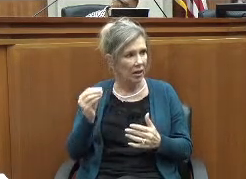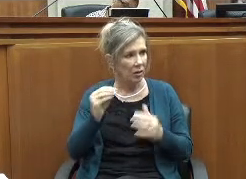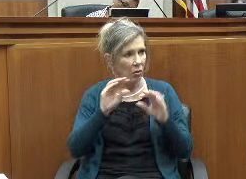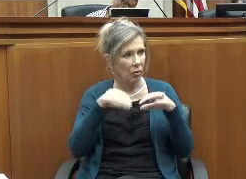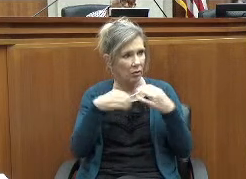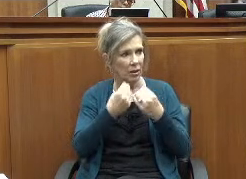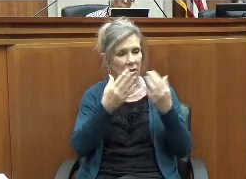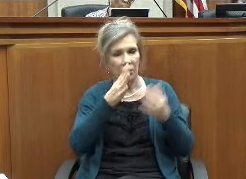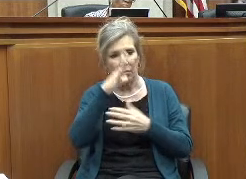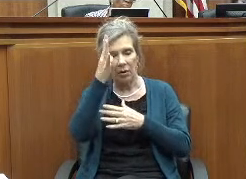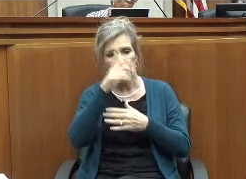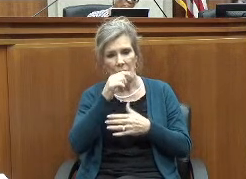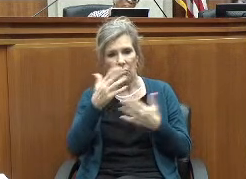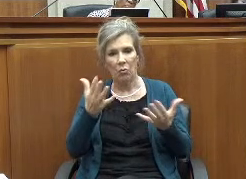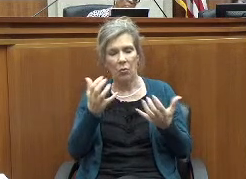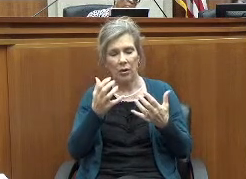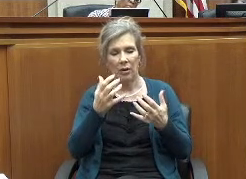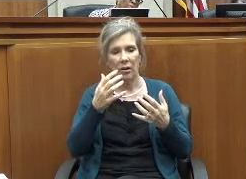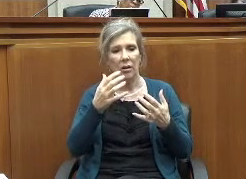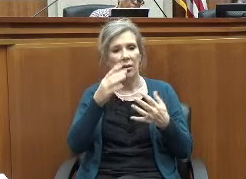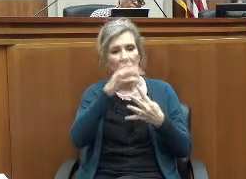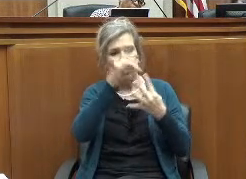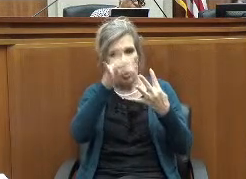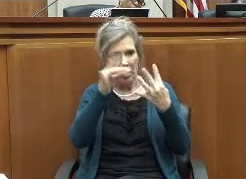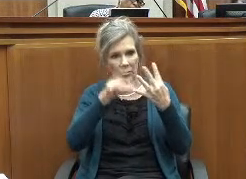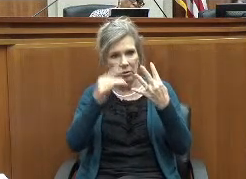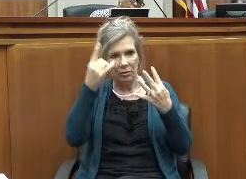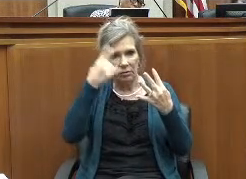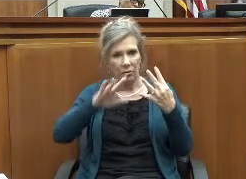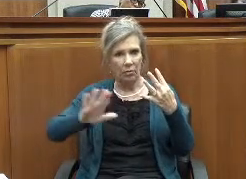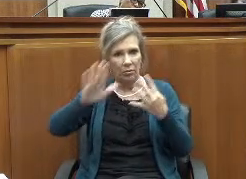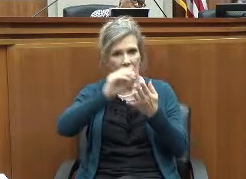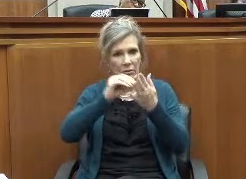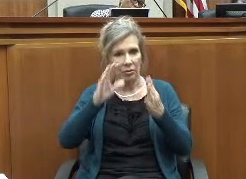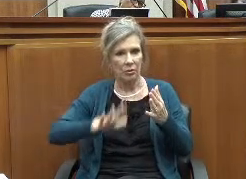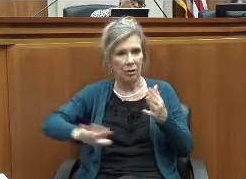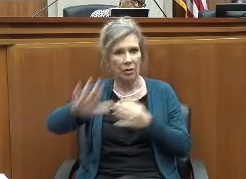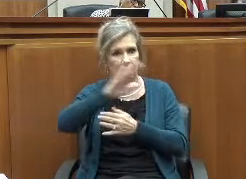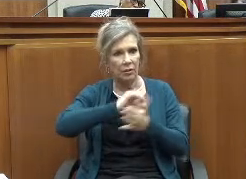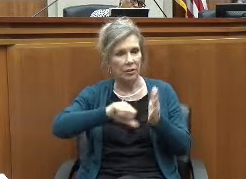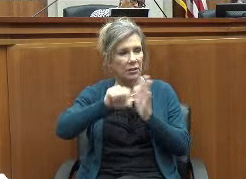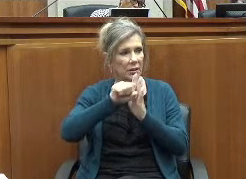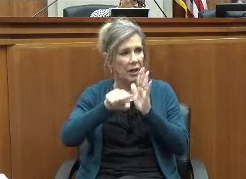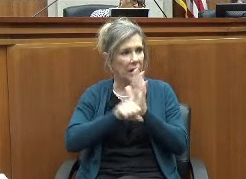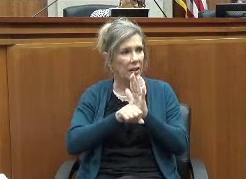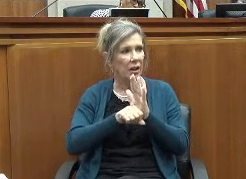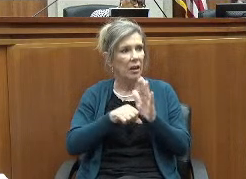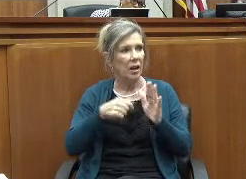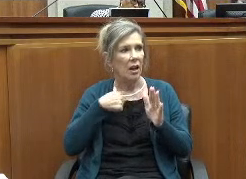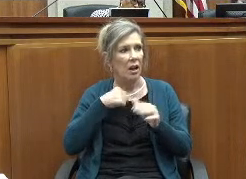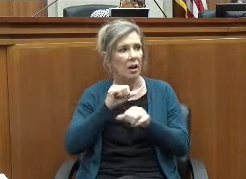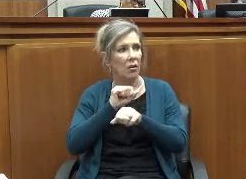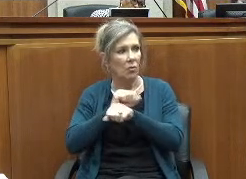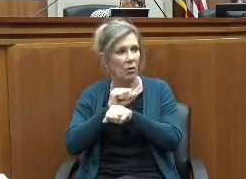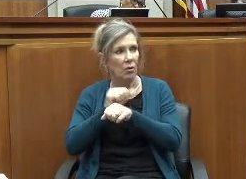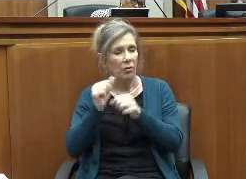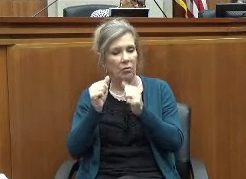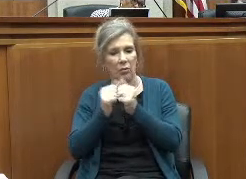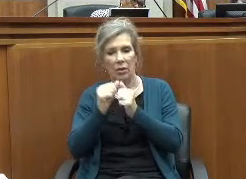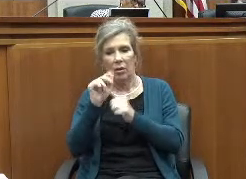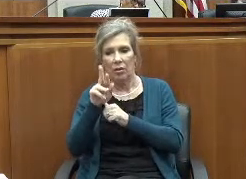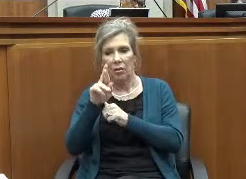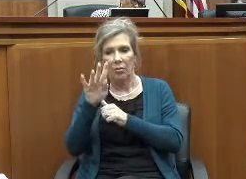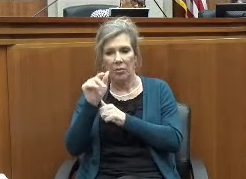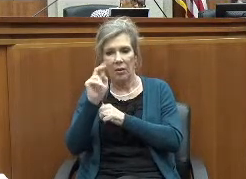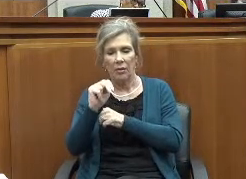options for our scholars around the state. I've also been blessed to work for the Urban League of Louisiana, where we develop policies to make sure that parents have